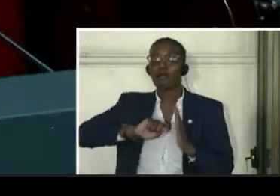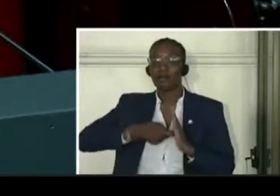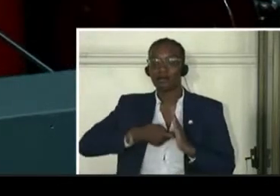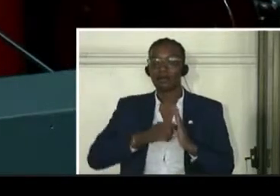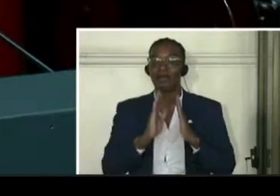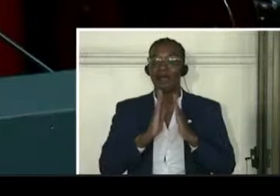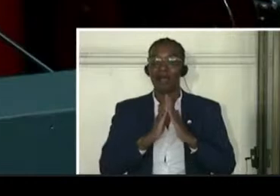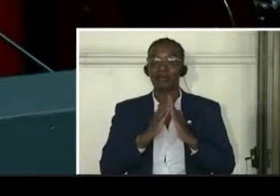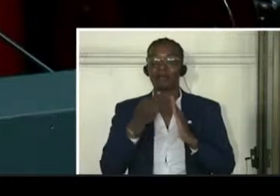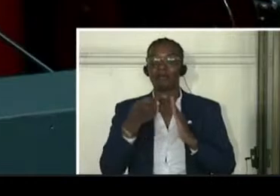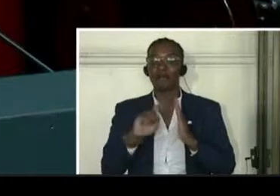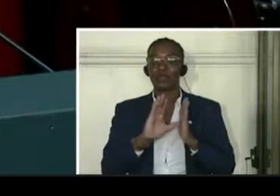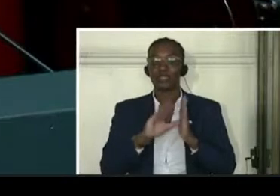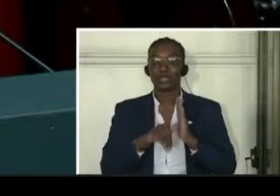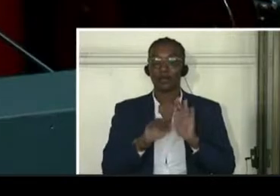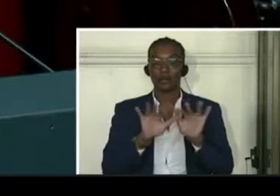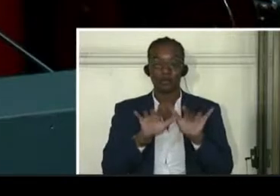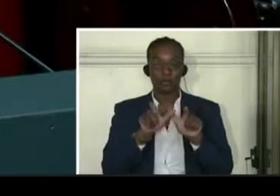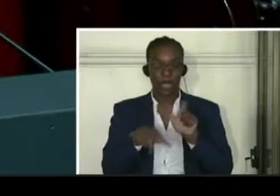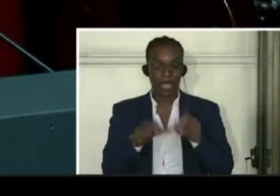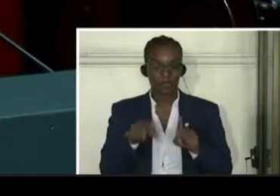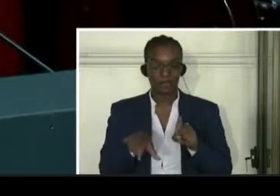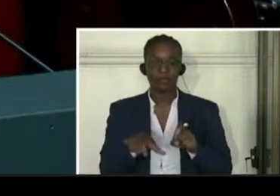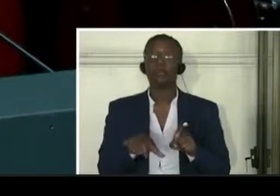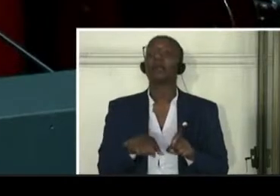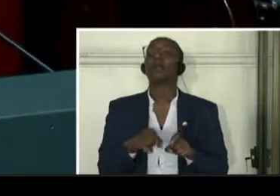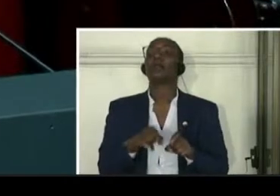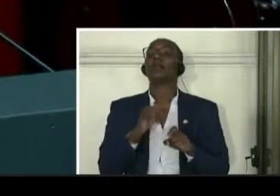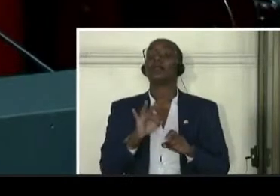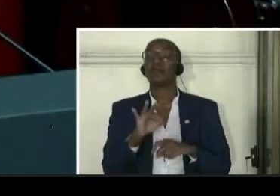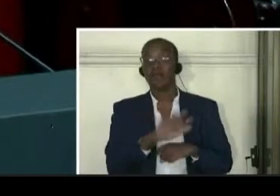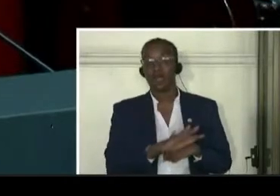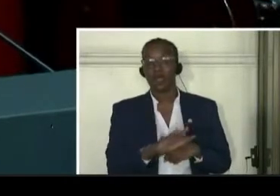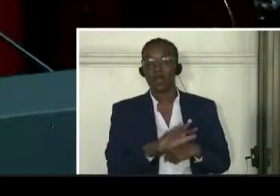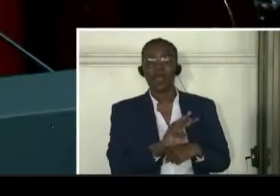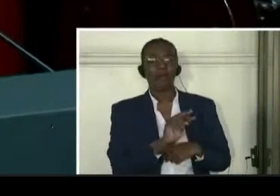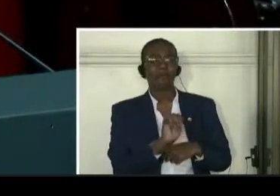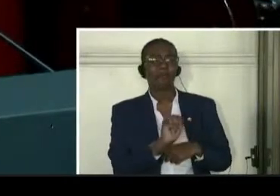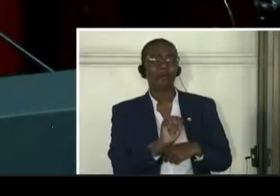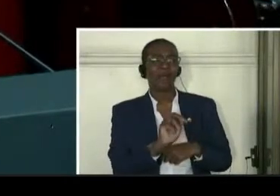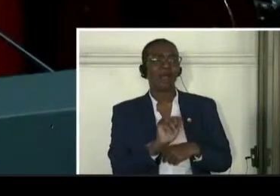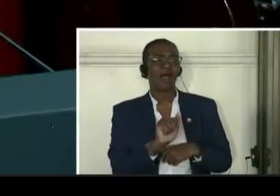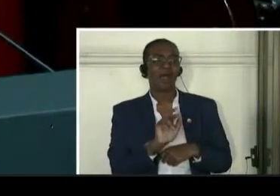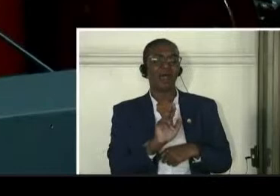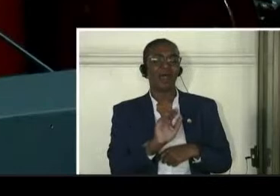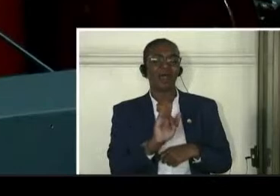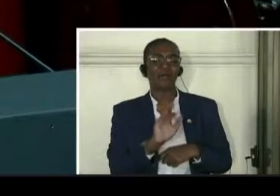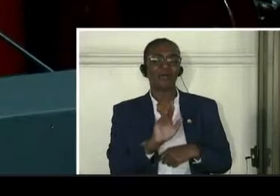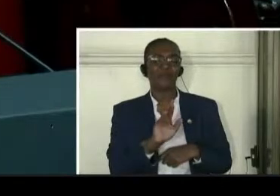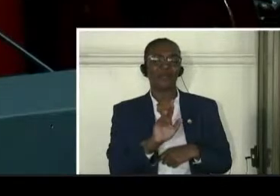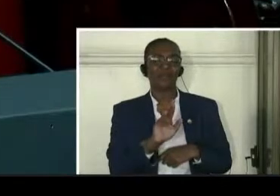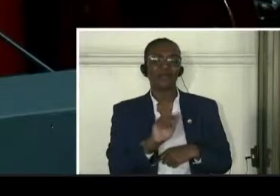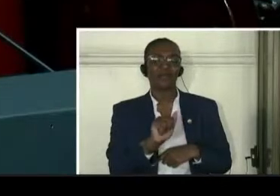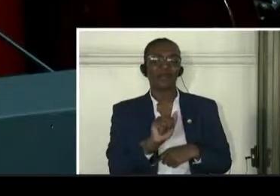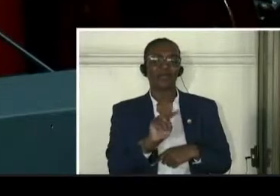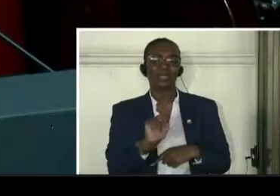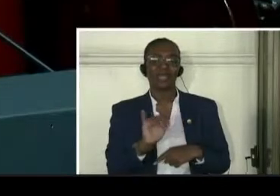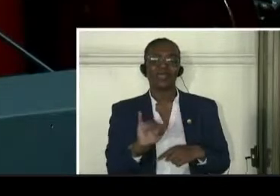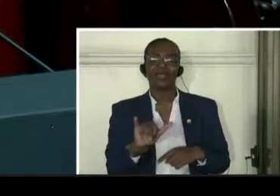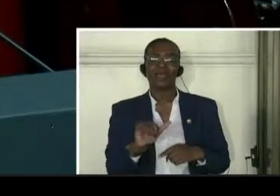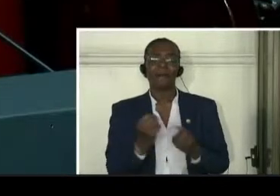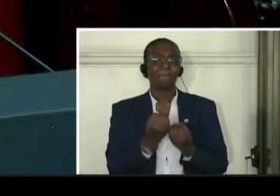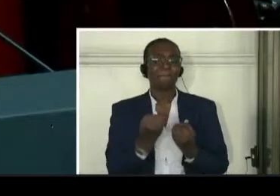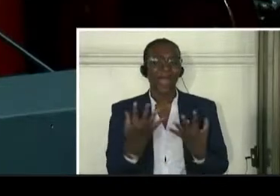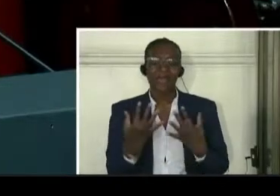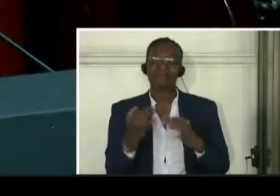house meant for disabled people. And then in an area called Marin Ridge, west of Durban, where there's been a number of